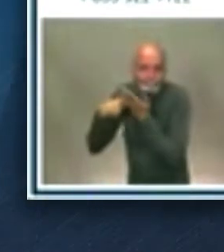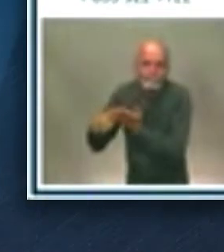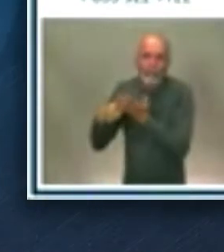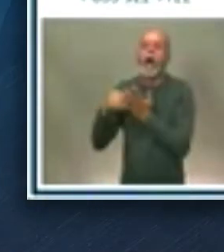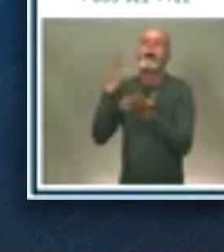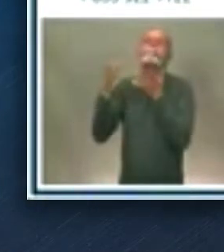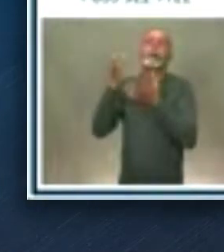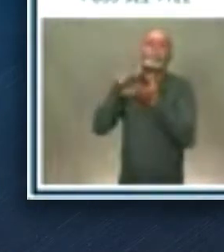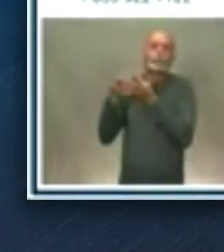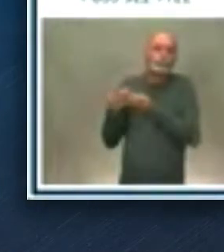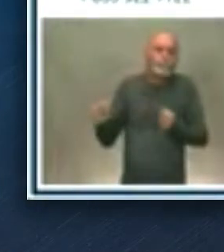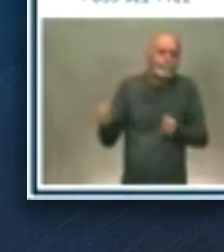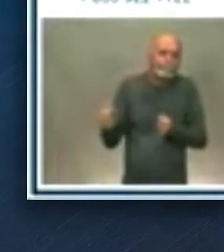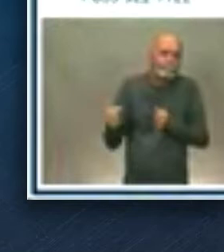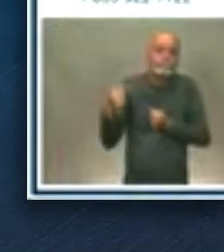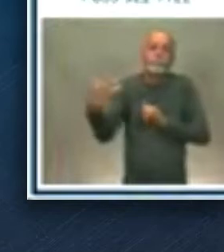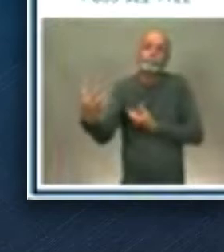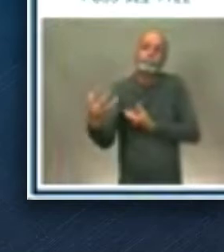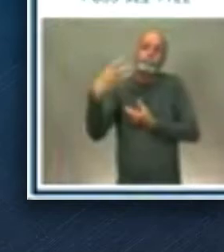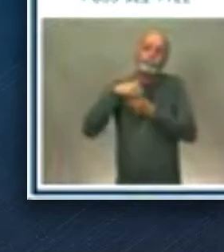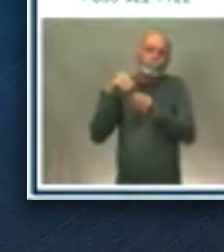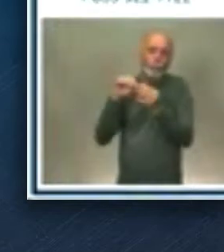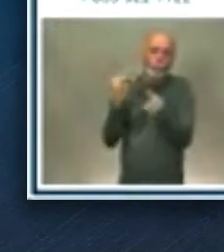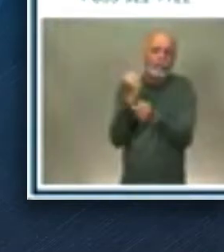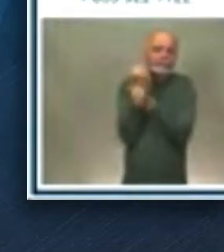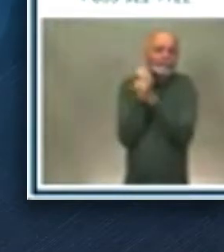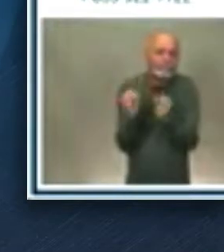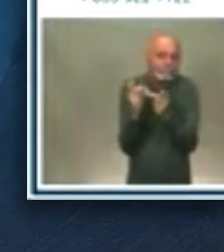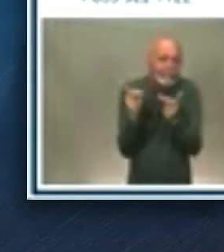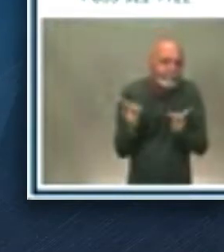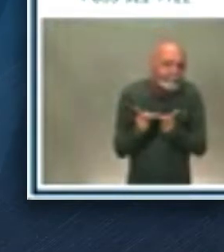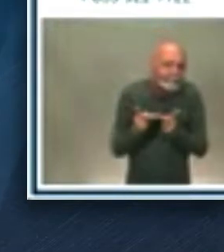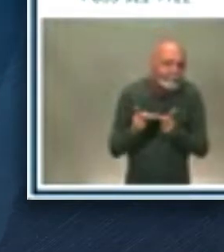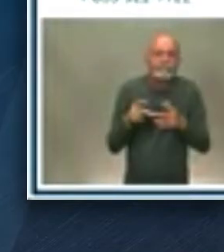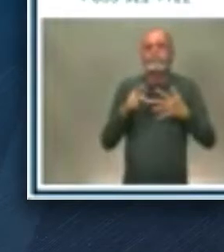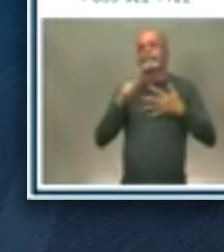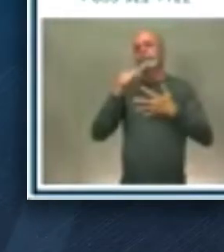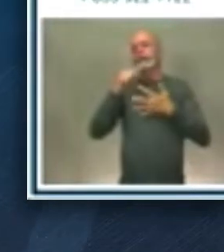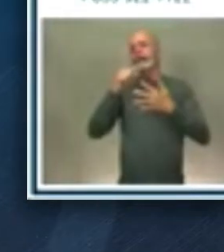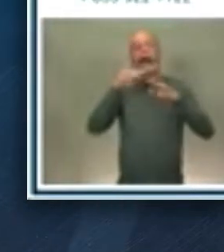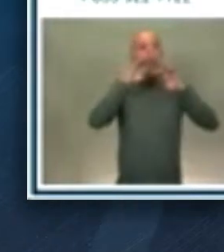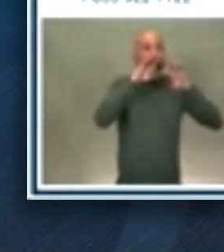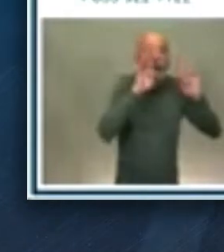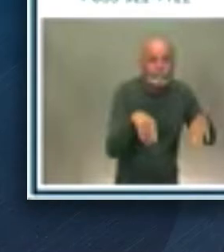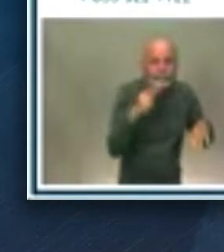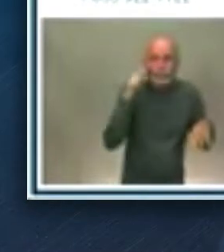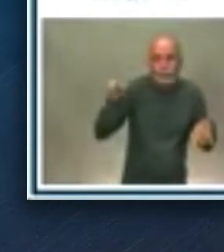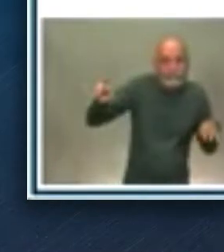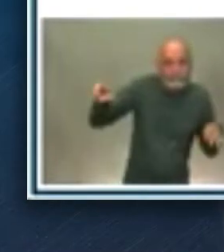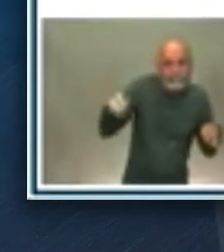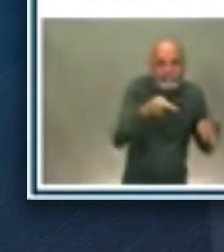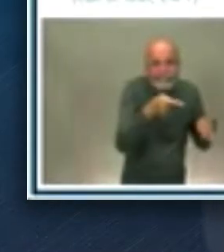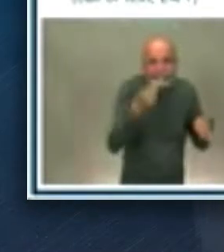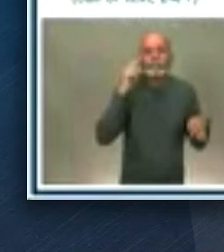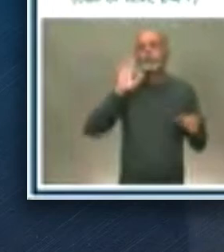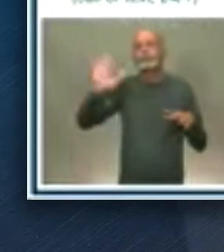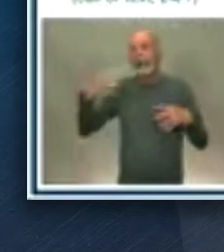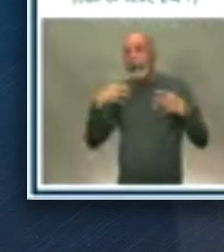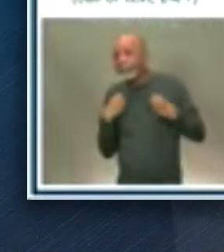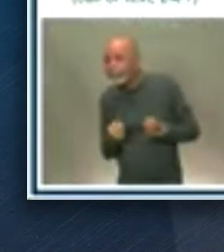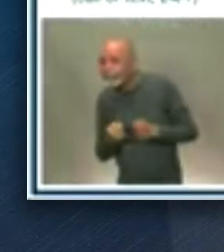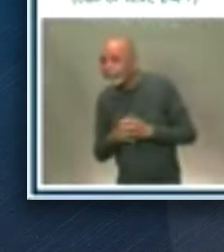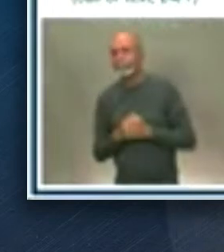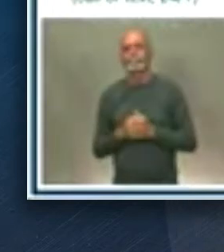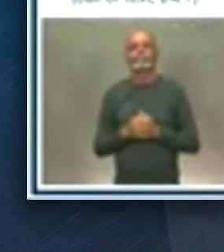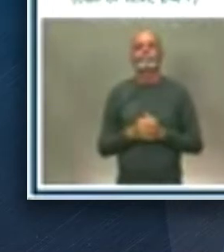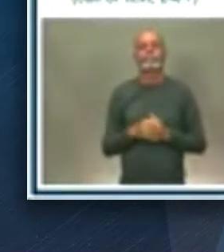to be in a safer place, that housing is a fundamental need for overall health. Dr. Strang, you have public health concerns about